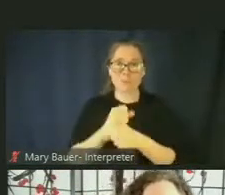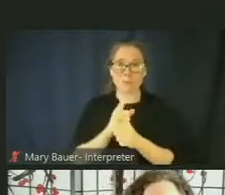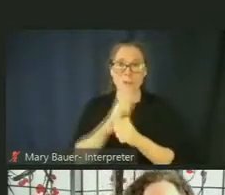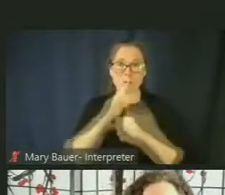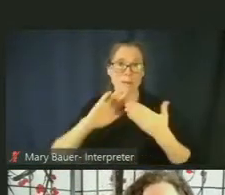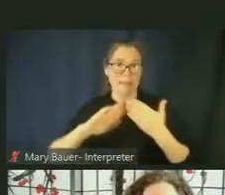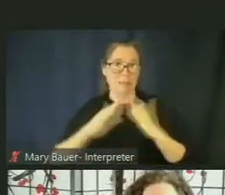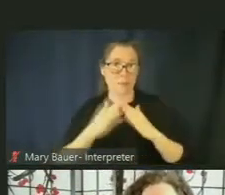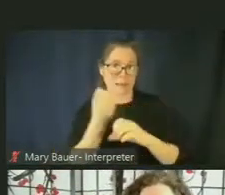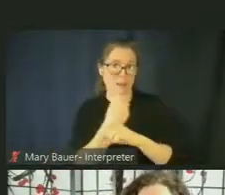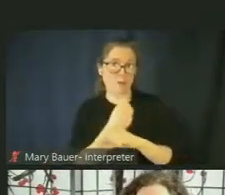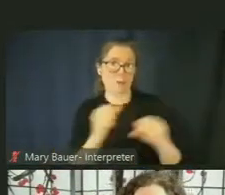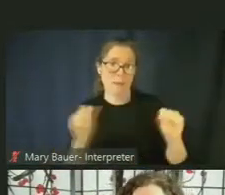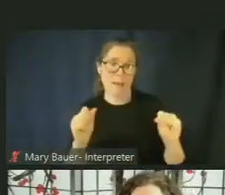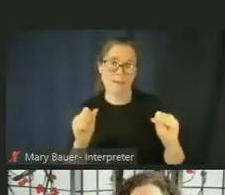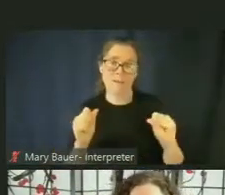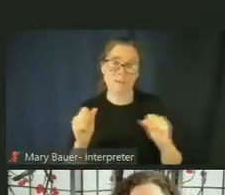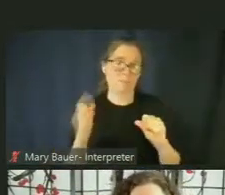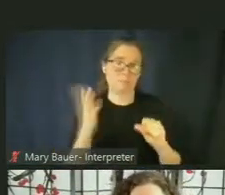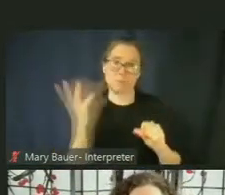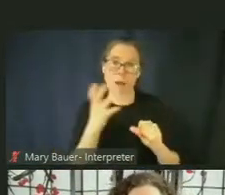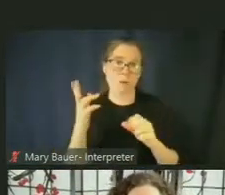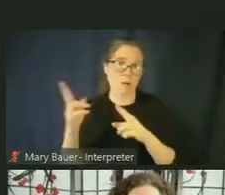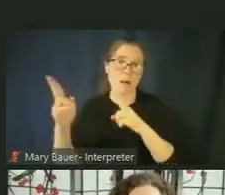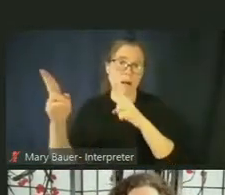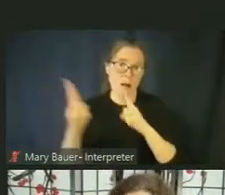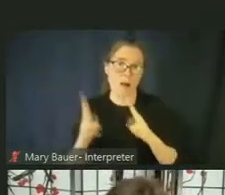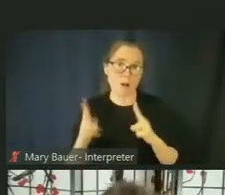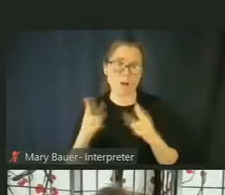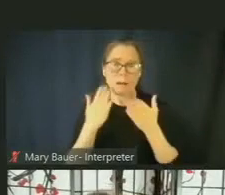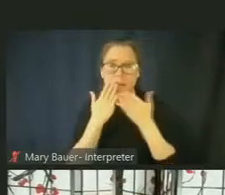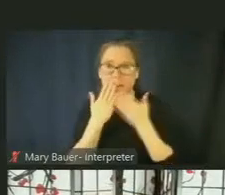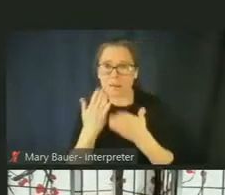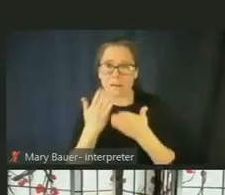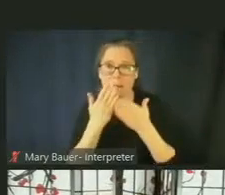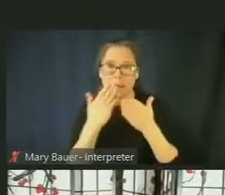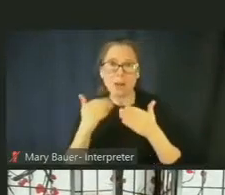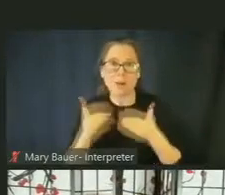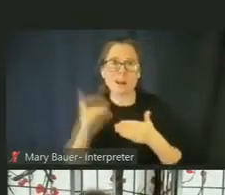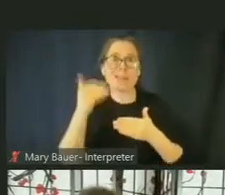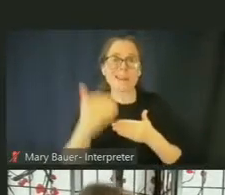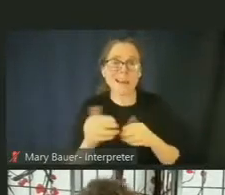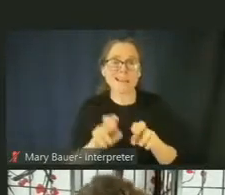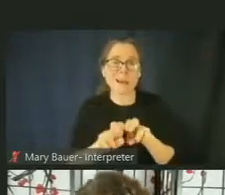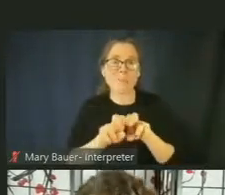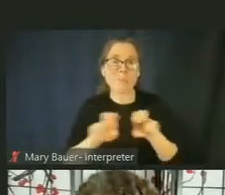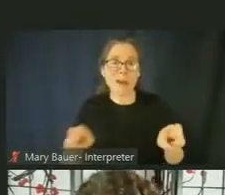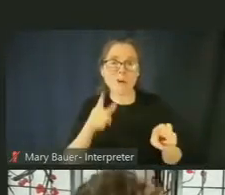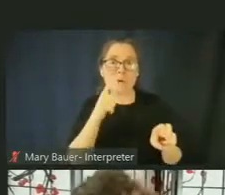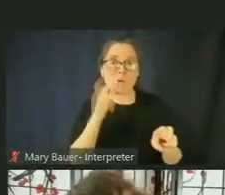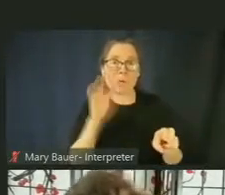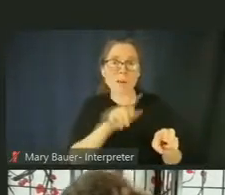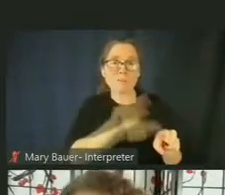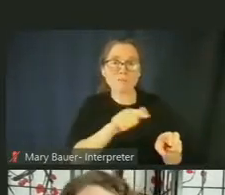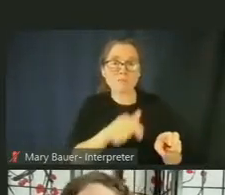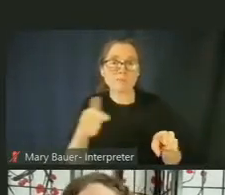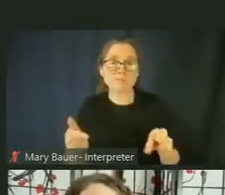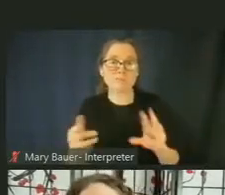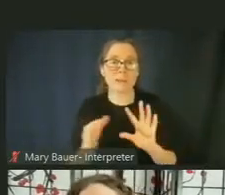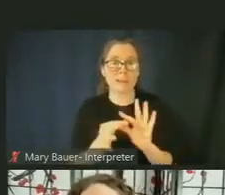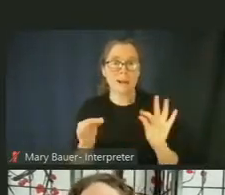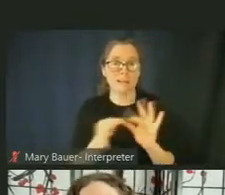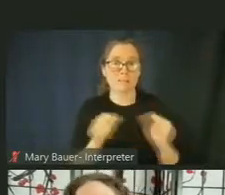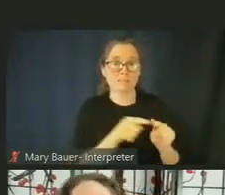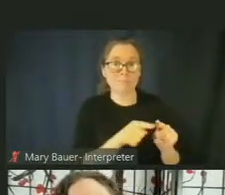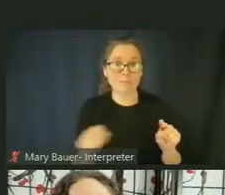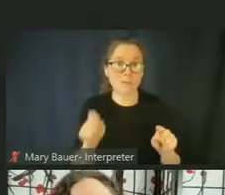are safe. So I'm so honored and appreciative of our next panel. These are folks who are